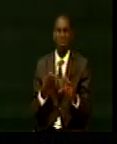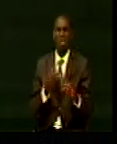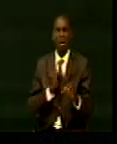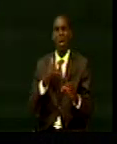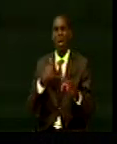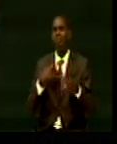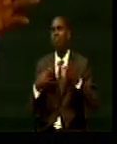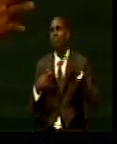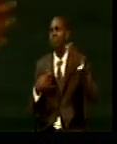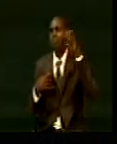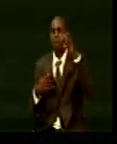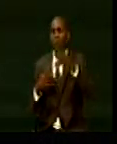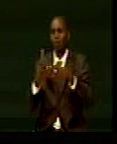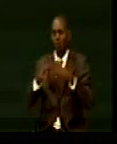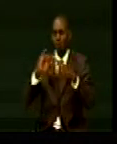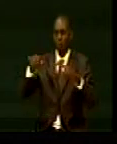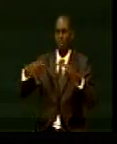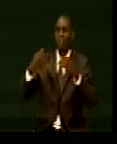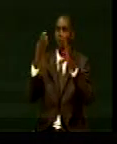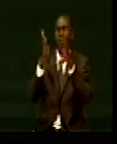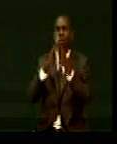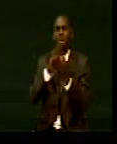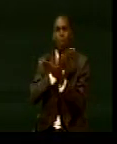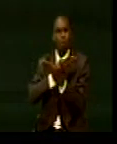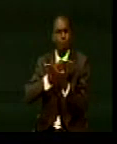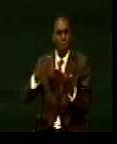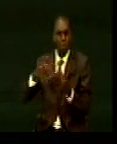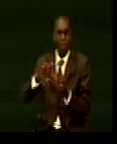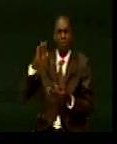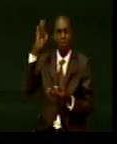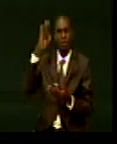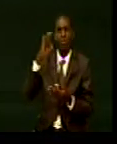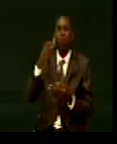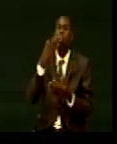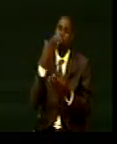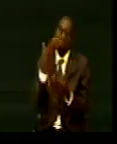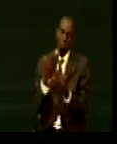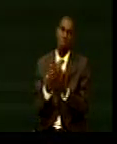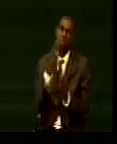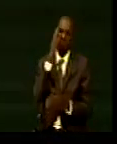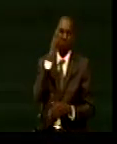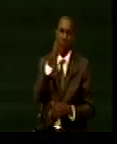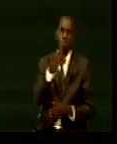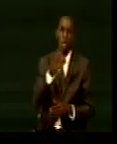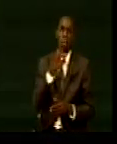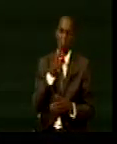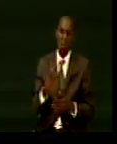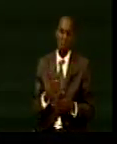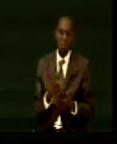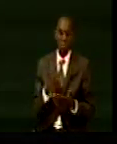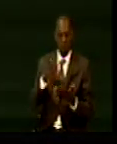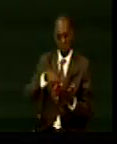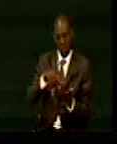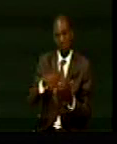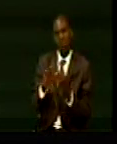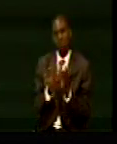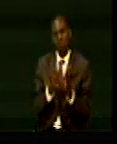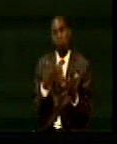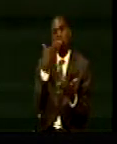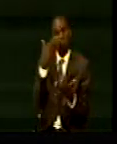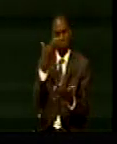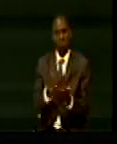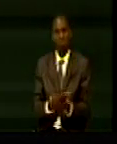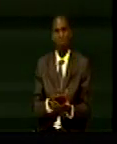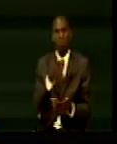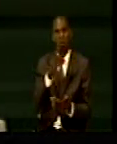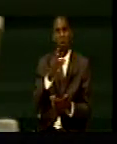city, to the Jew first. Good, you are religious. Good, you have been reading the Bible. And good, you have been observing,